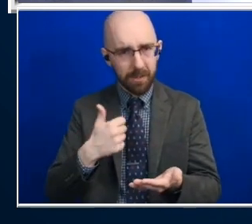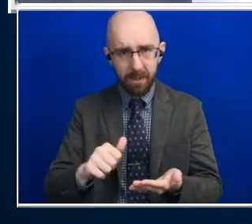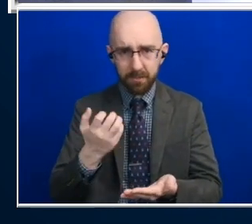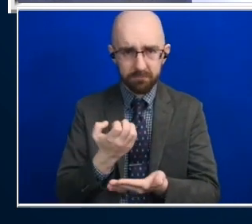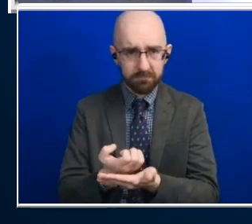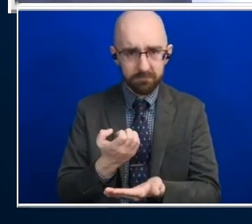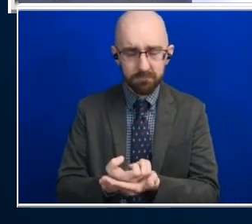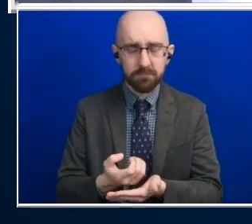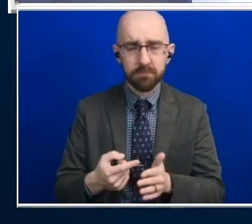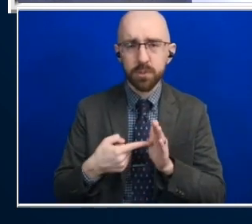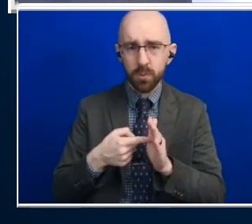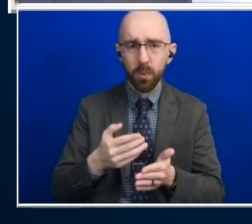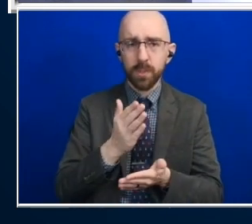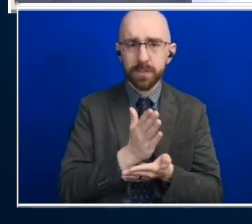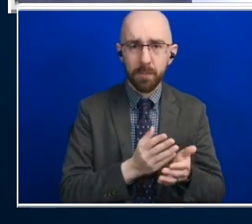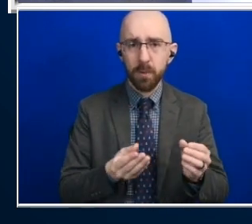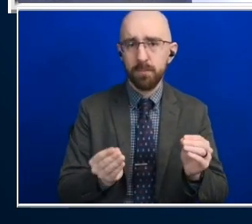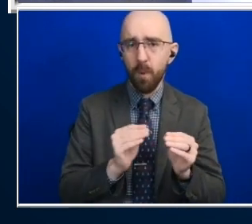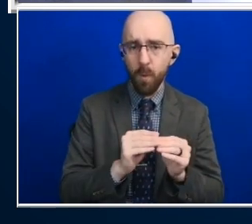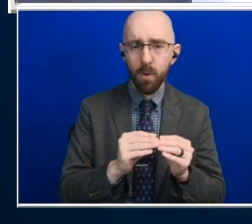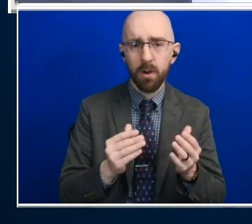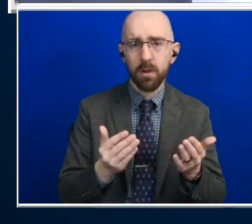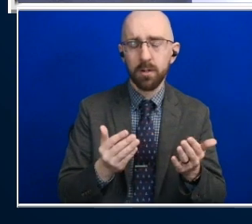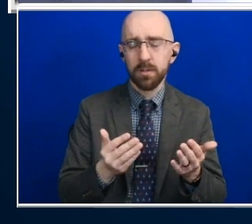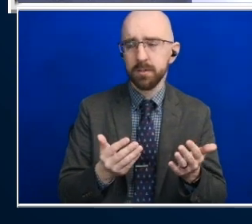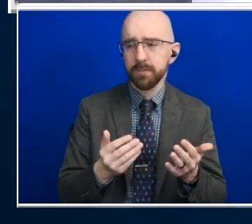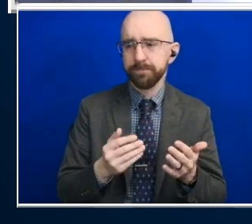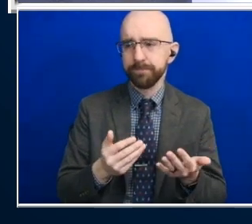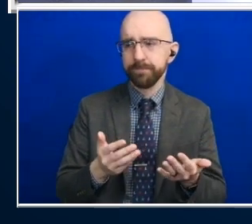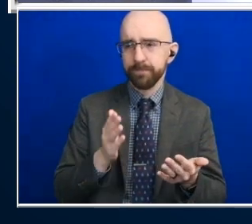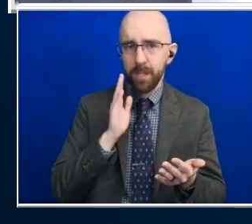were more predestined to result in long COVID?